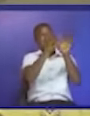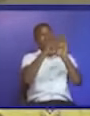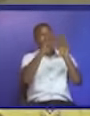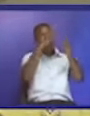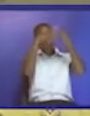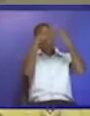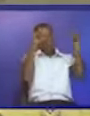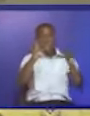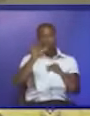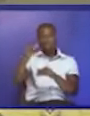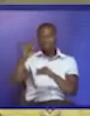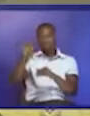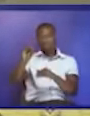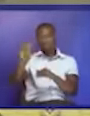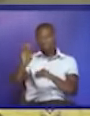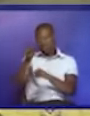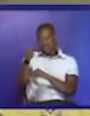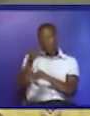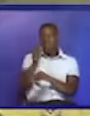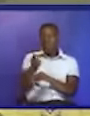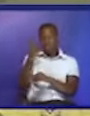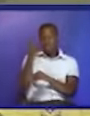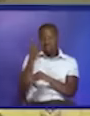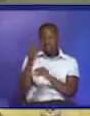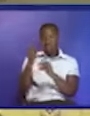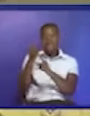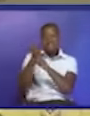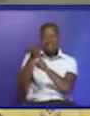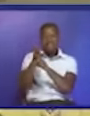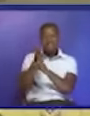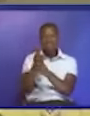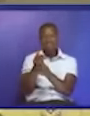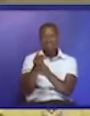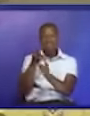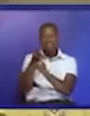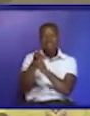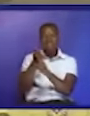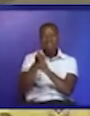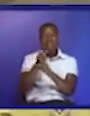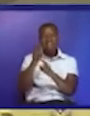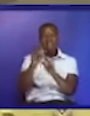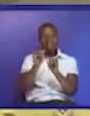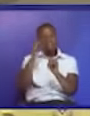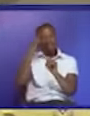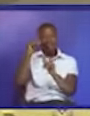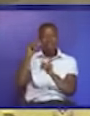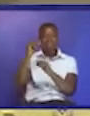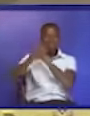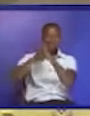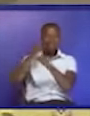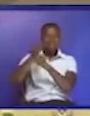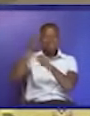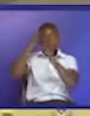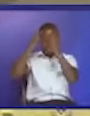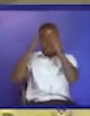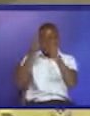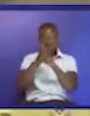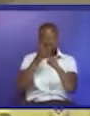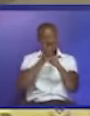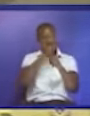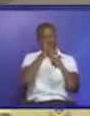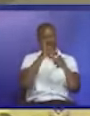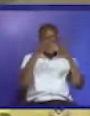not discern the season. And let me tell you, he paid a price for 20 years as a result of not discerning that